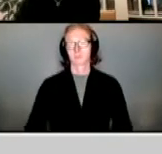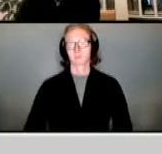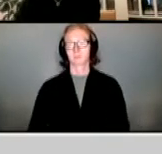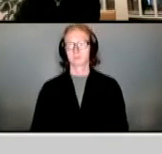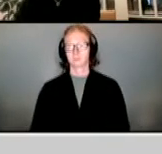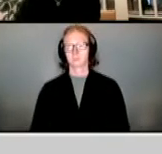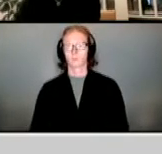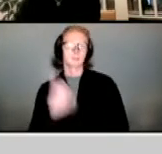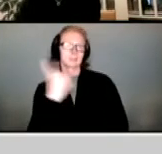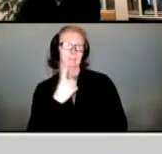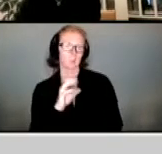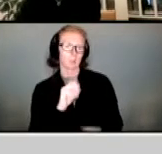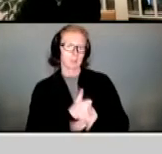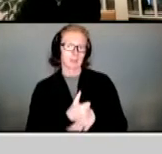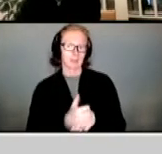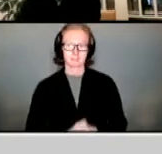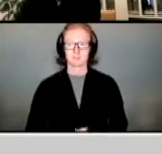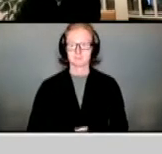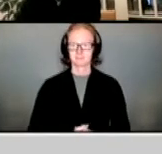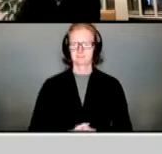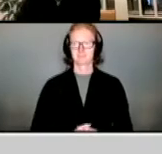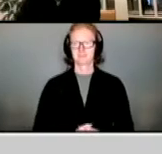it.